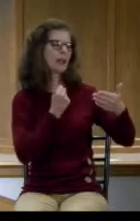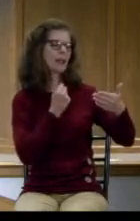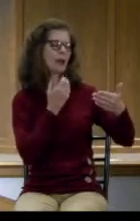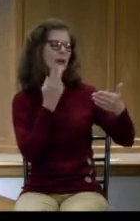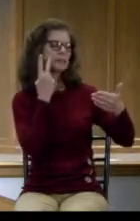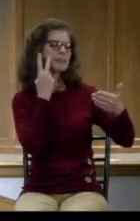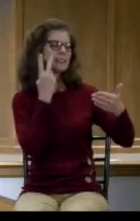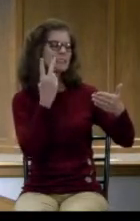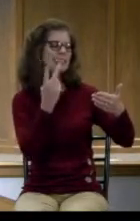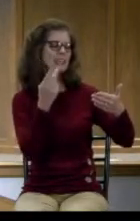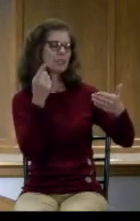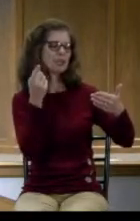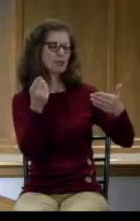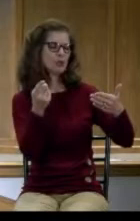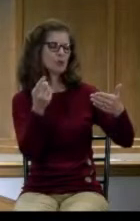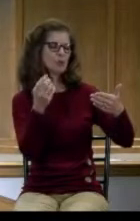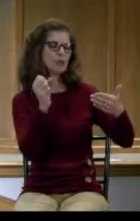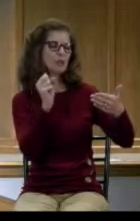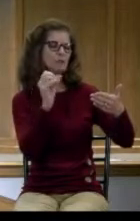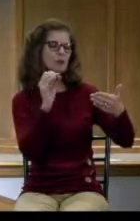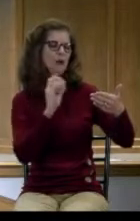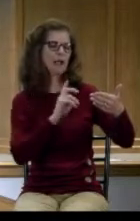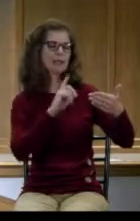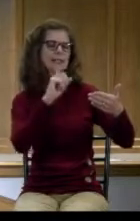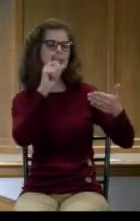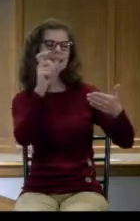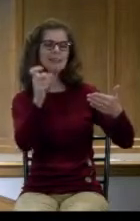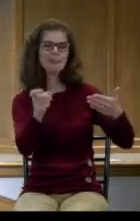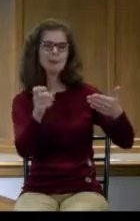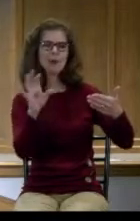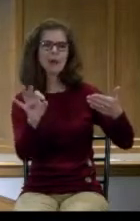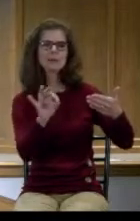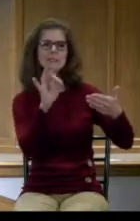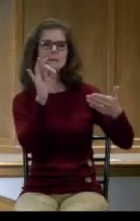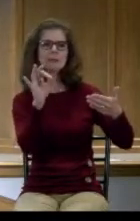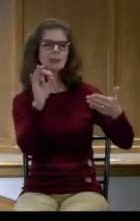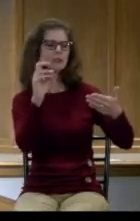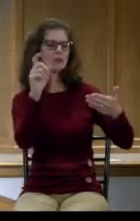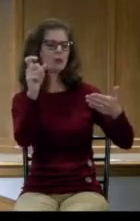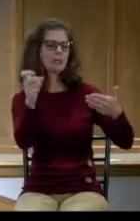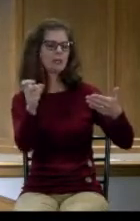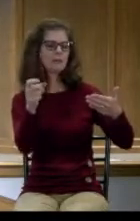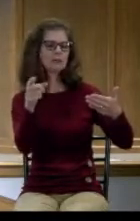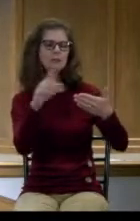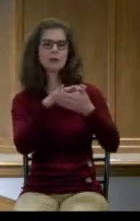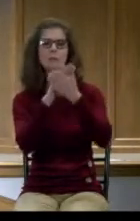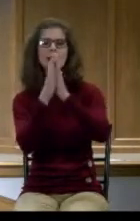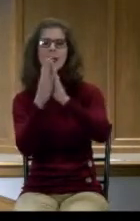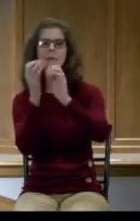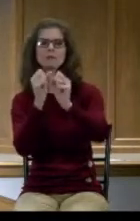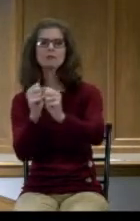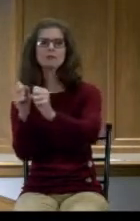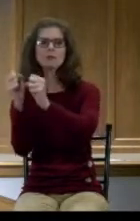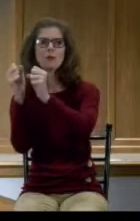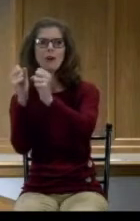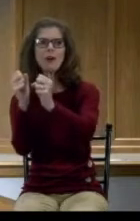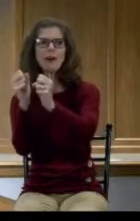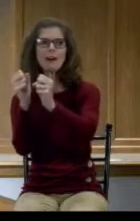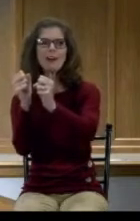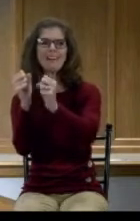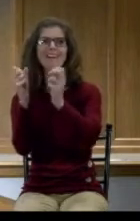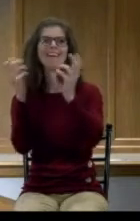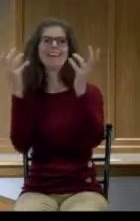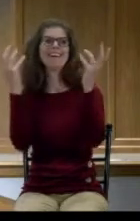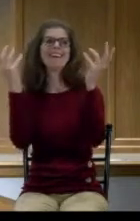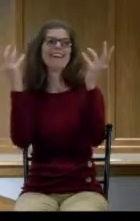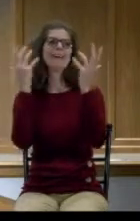so that I may impart to you some spiritual gift to make you strong. Wow, what a verse!